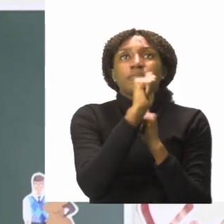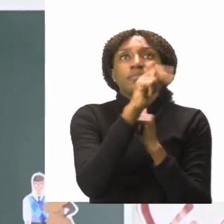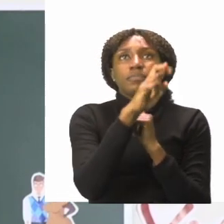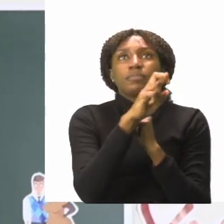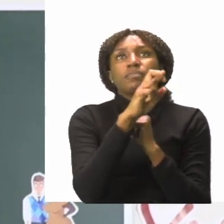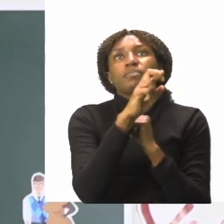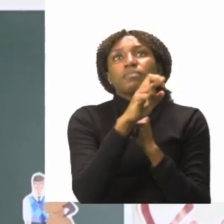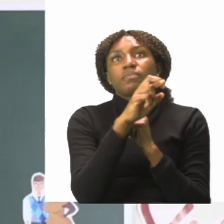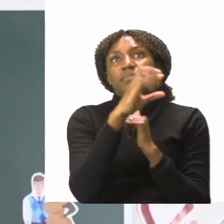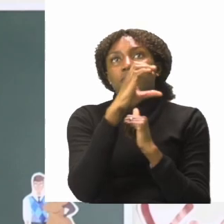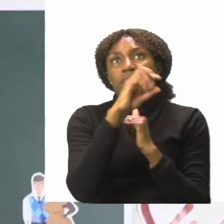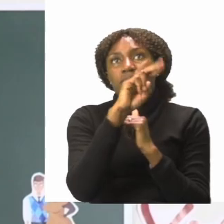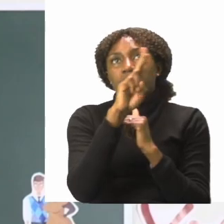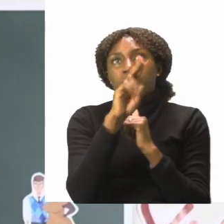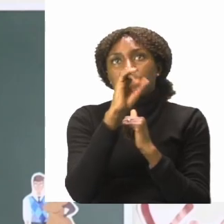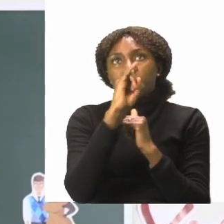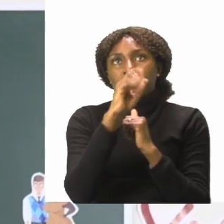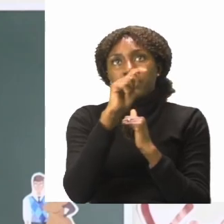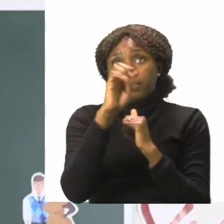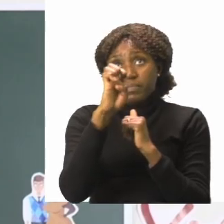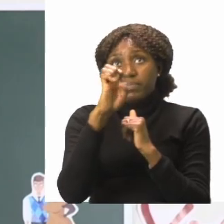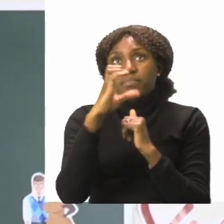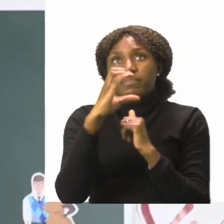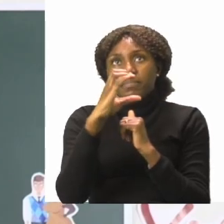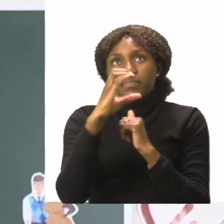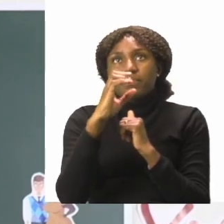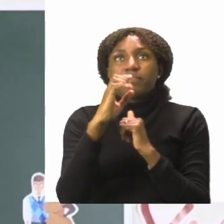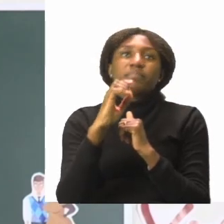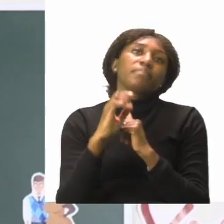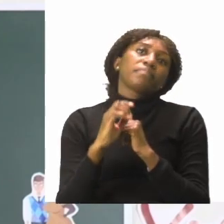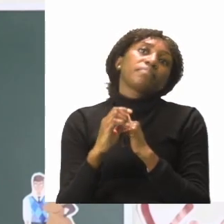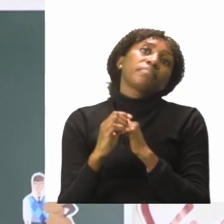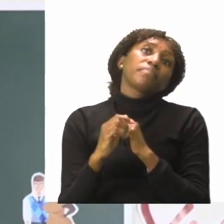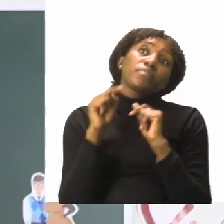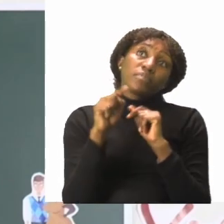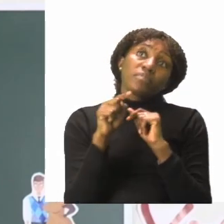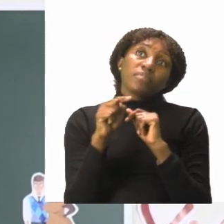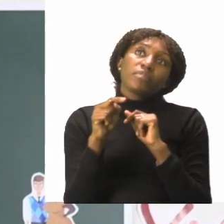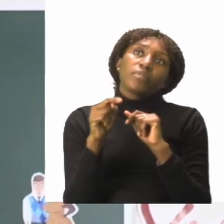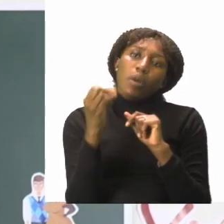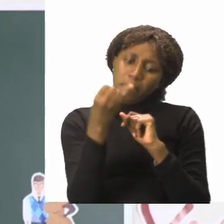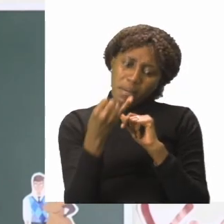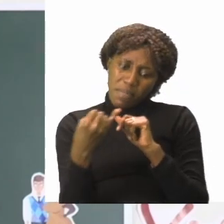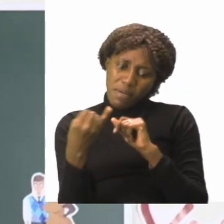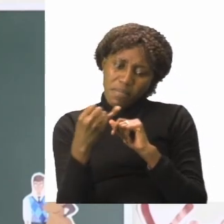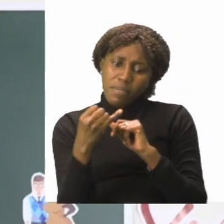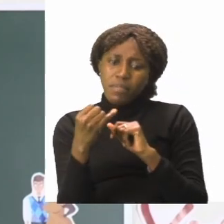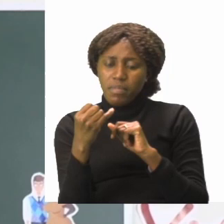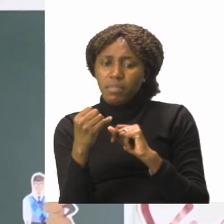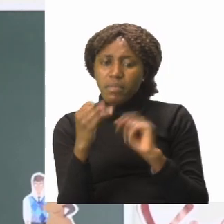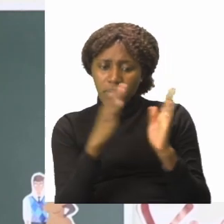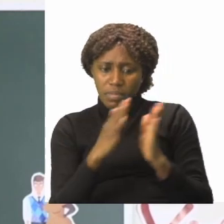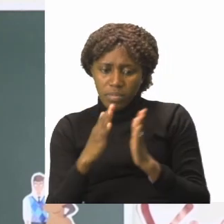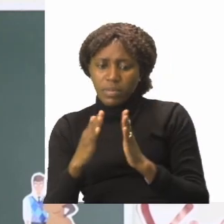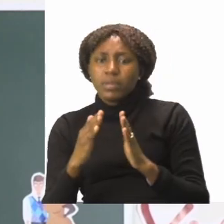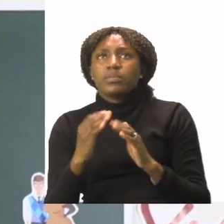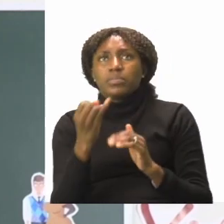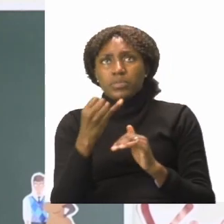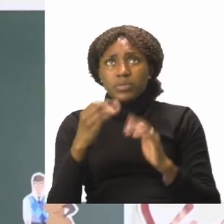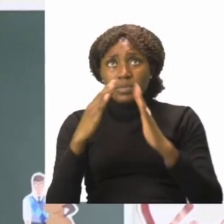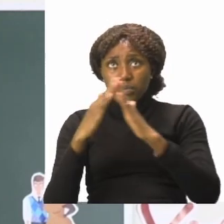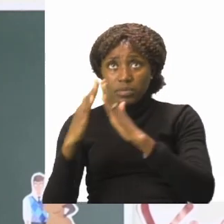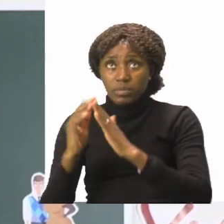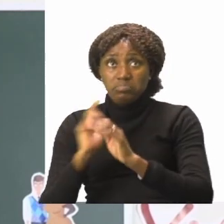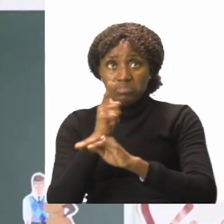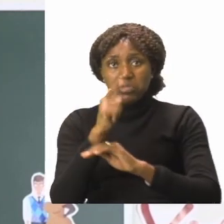an architect is someone who draws a house and shows how it's going to come out. Then we